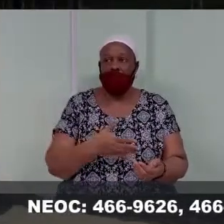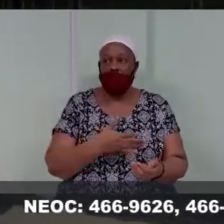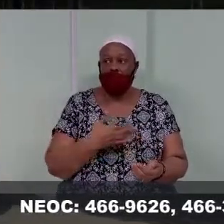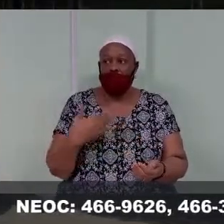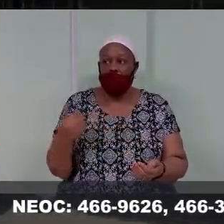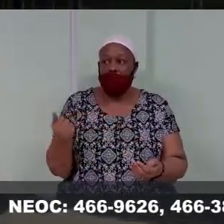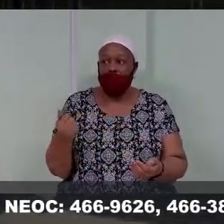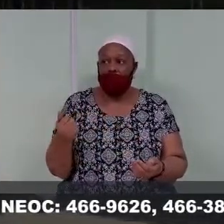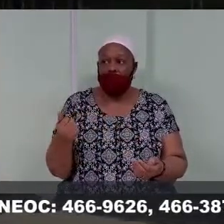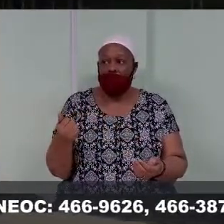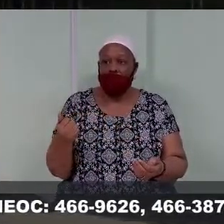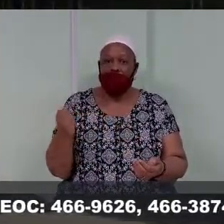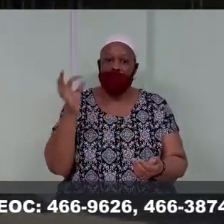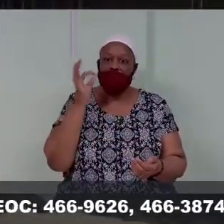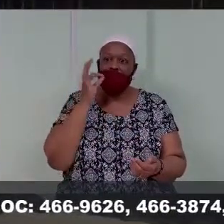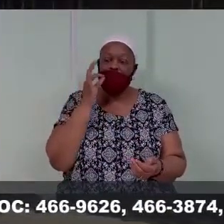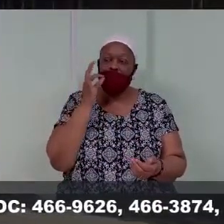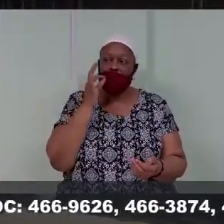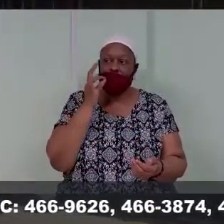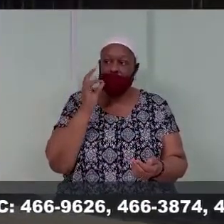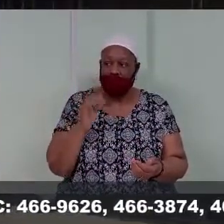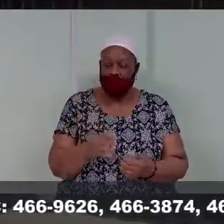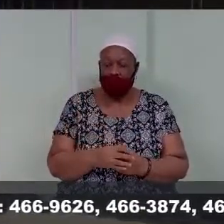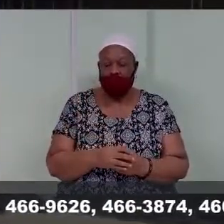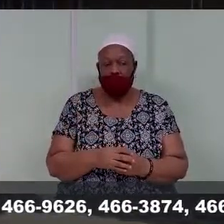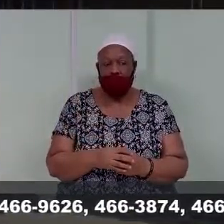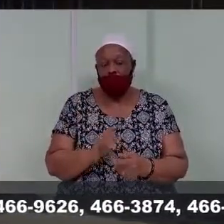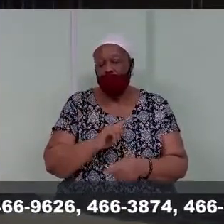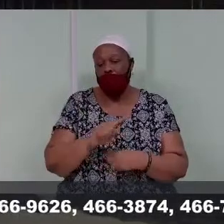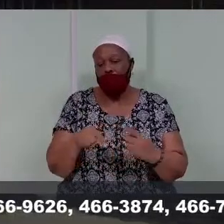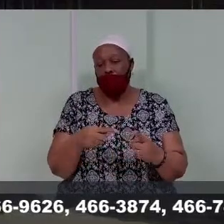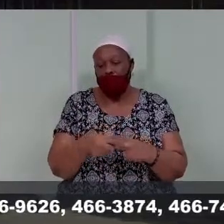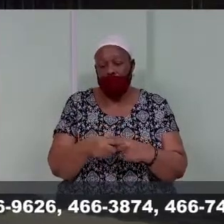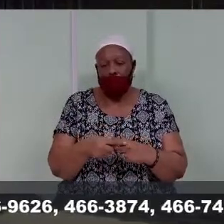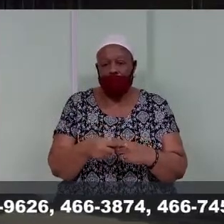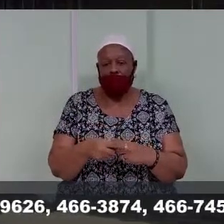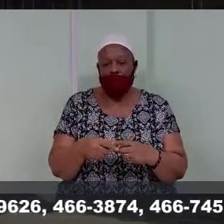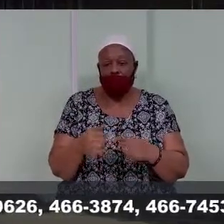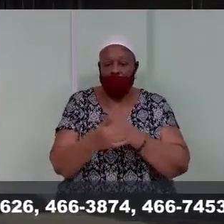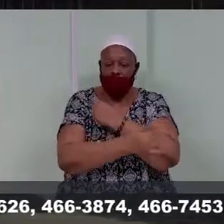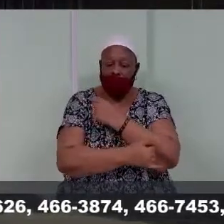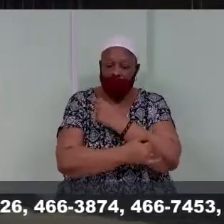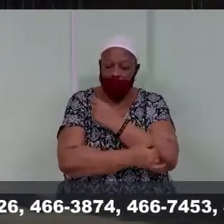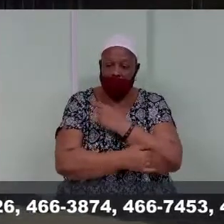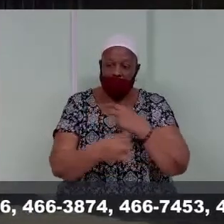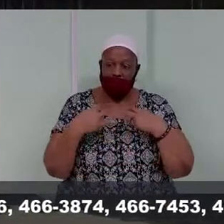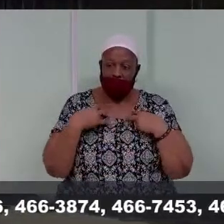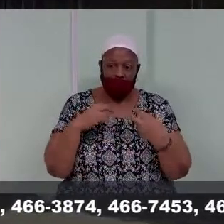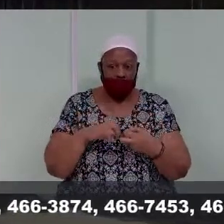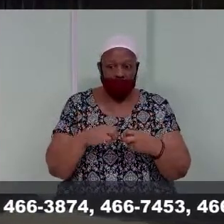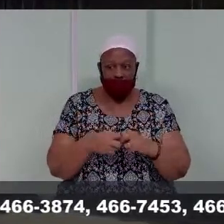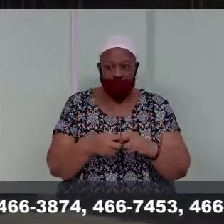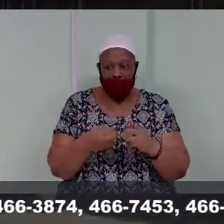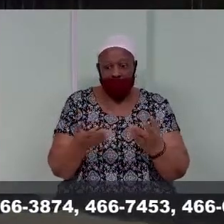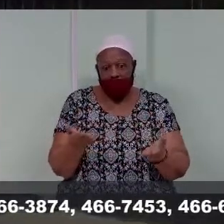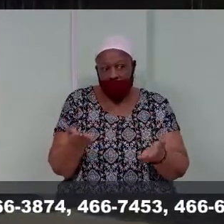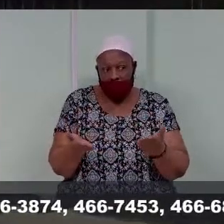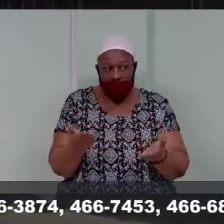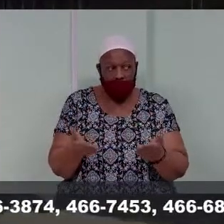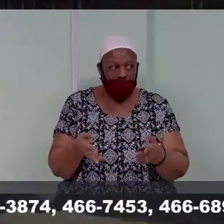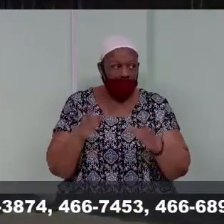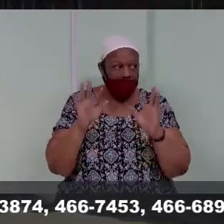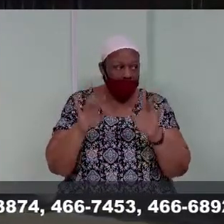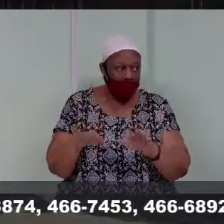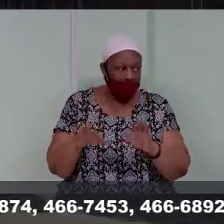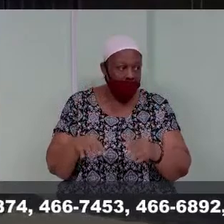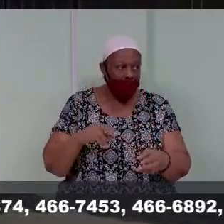Once the country becomes under threat of any type of cyclonic activity, which we are susceptible for